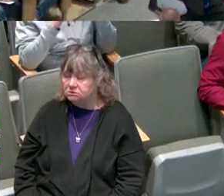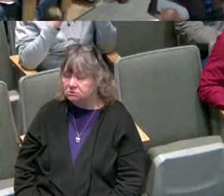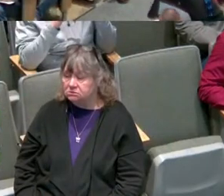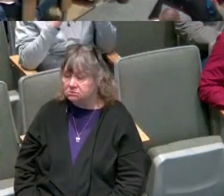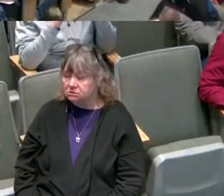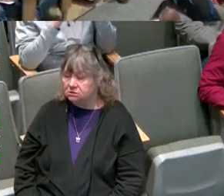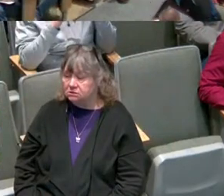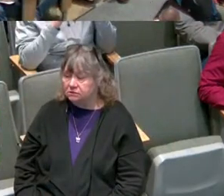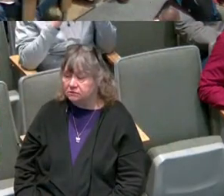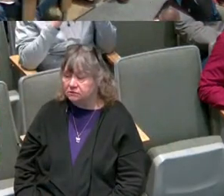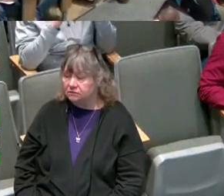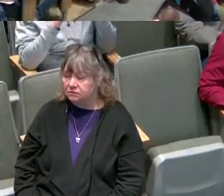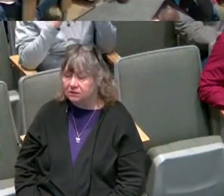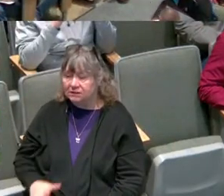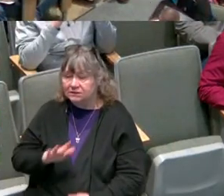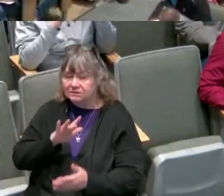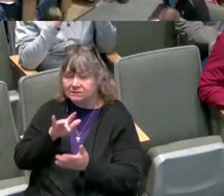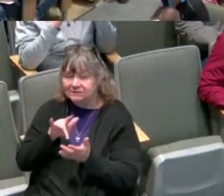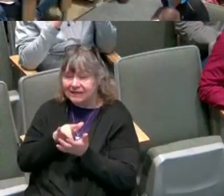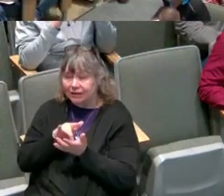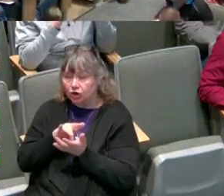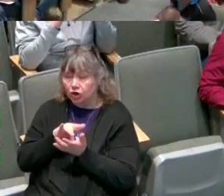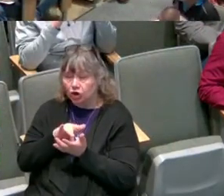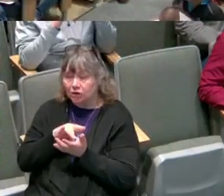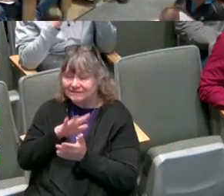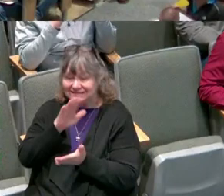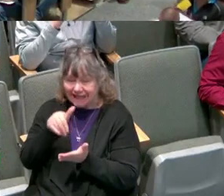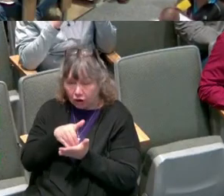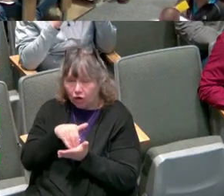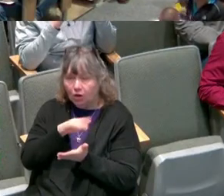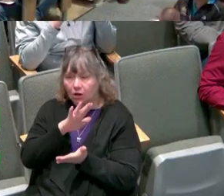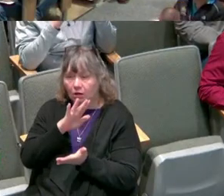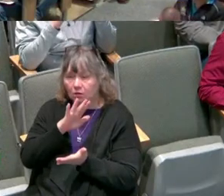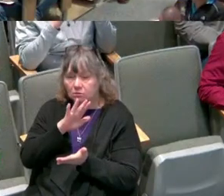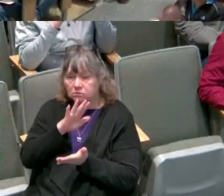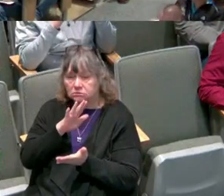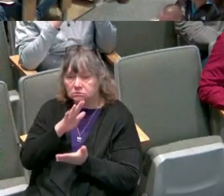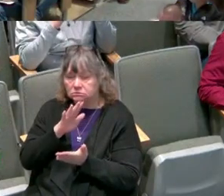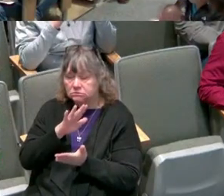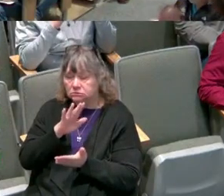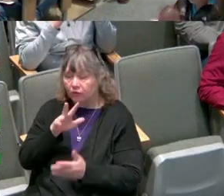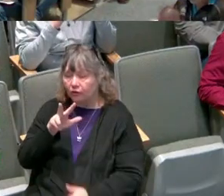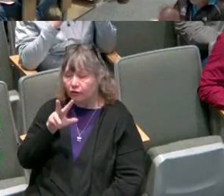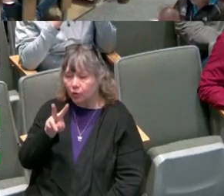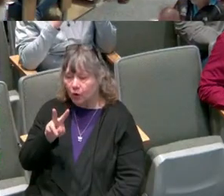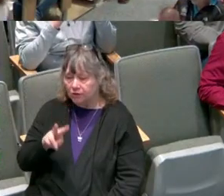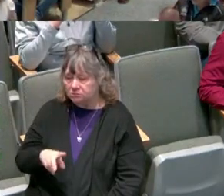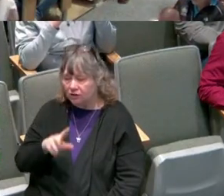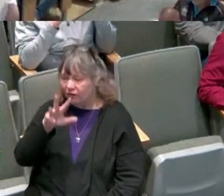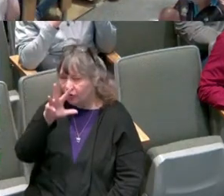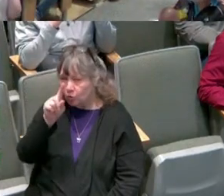yes Center Middle um 31